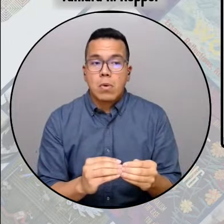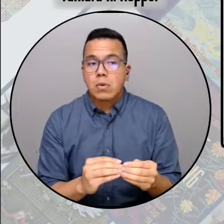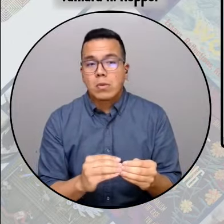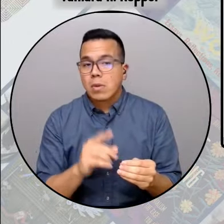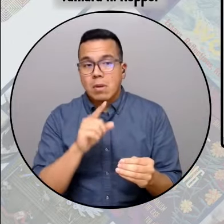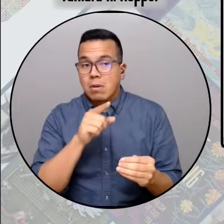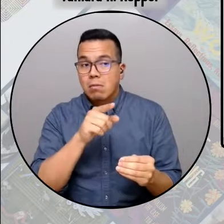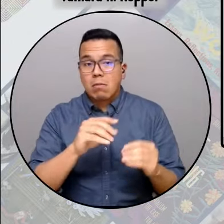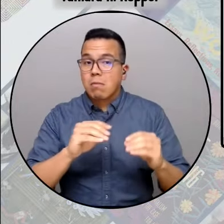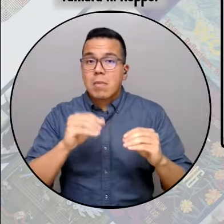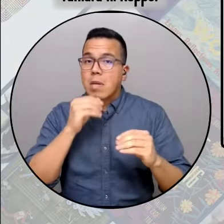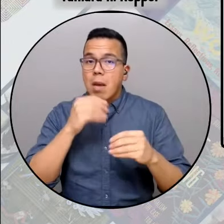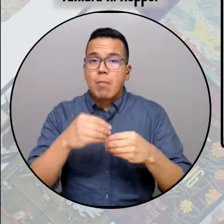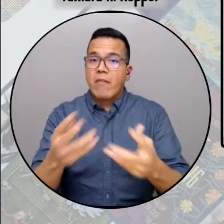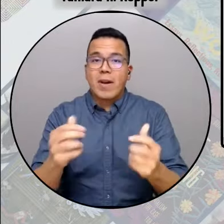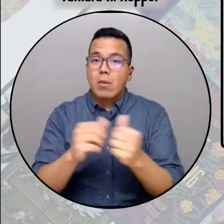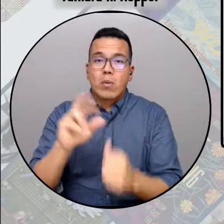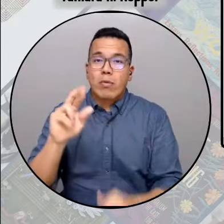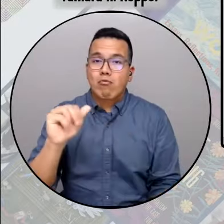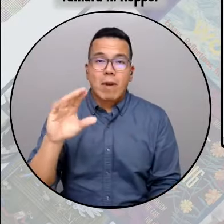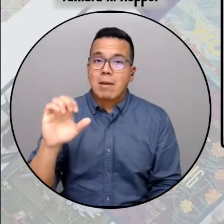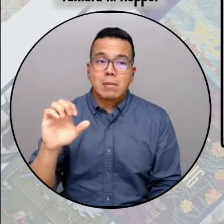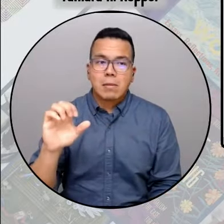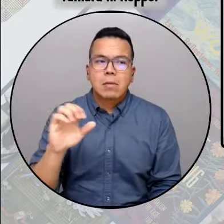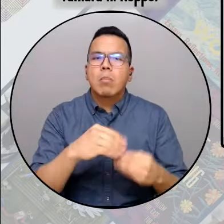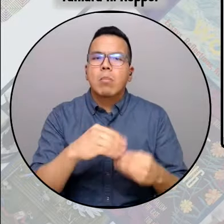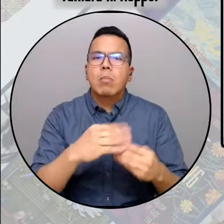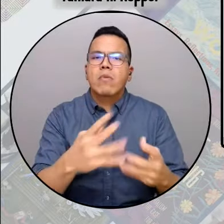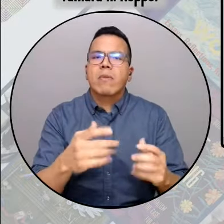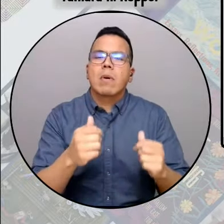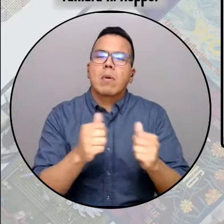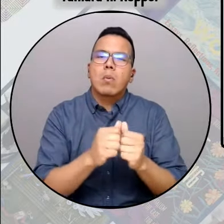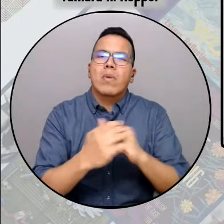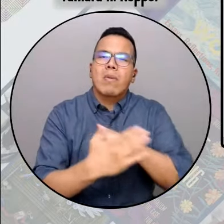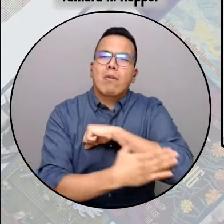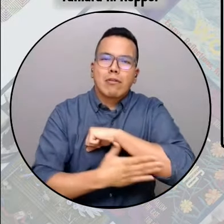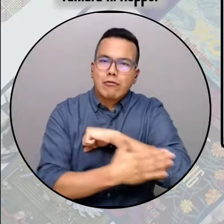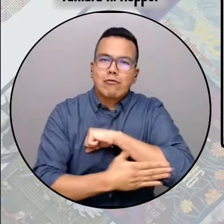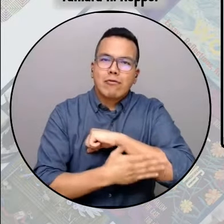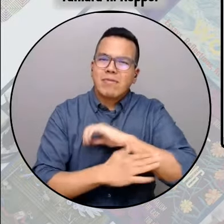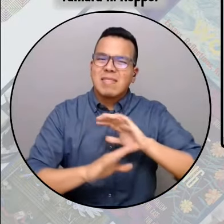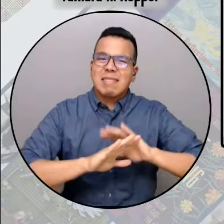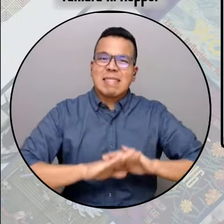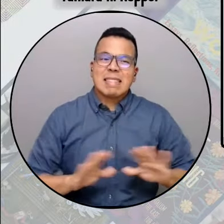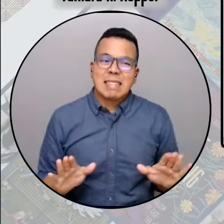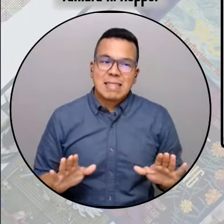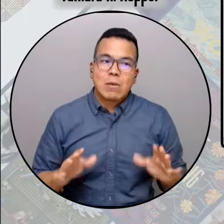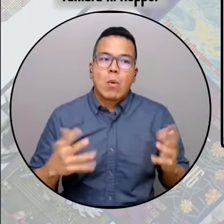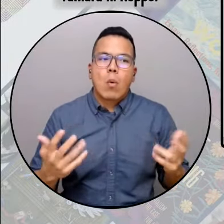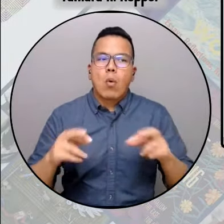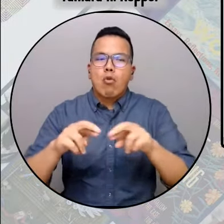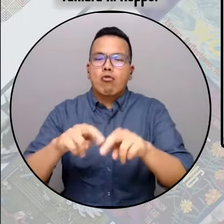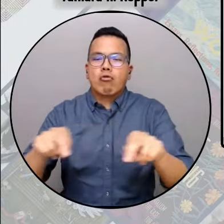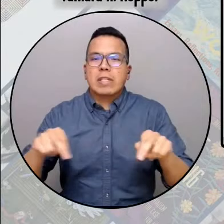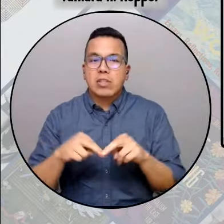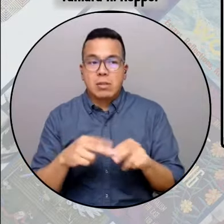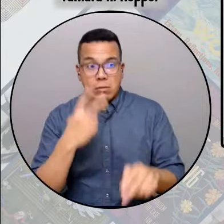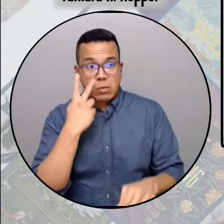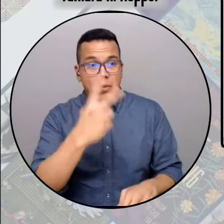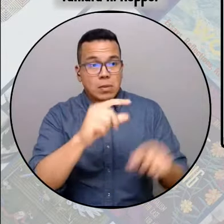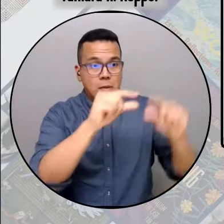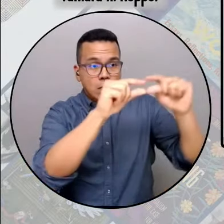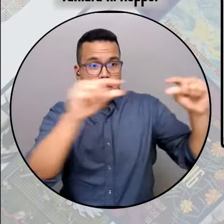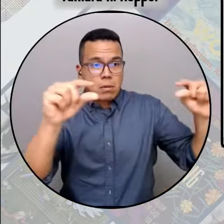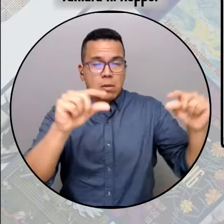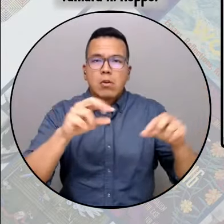It's provided at the level of nationality. Or region, but they always kind of are doing this by nationality. And